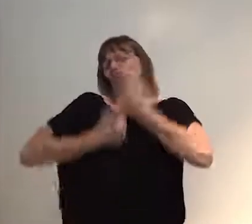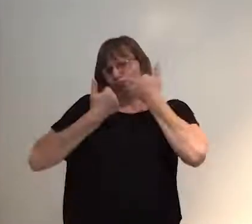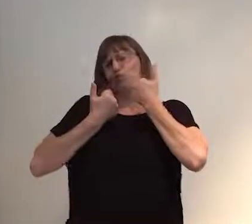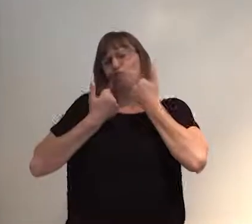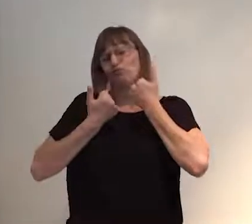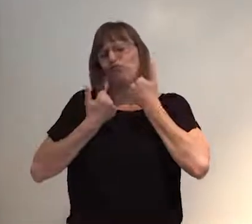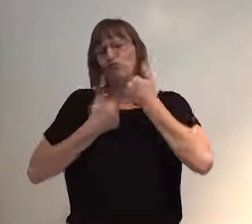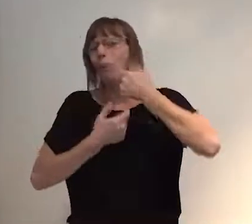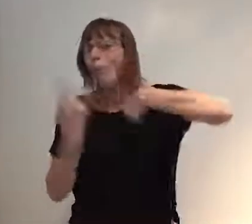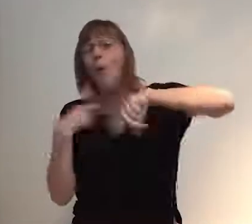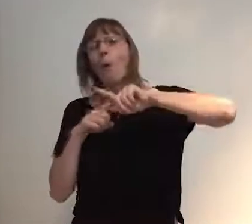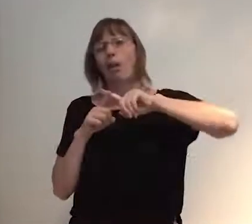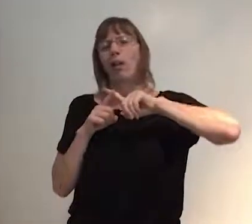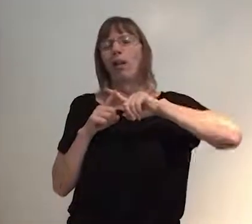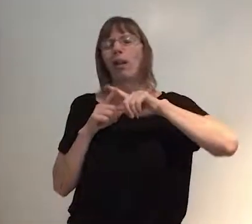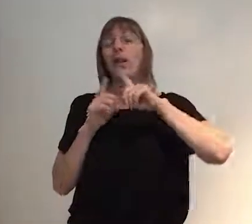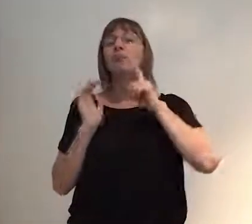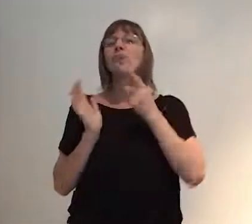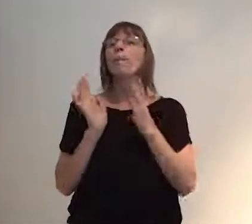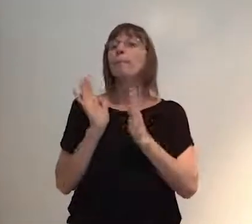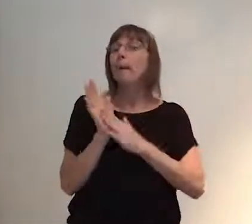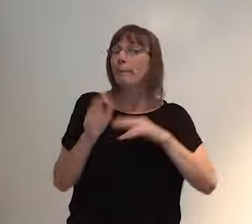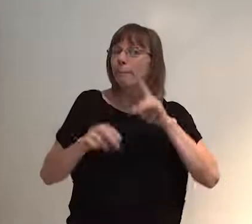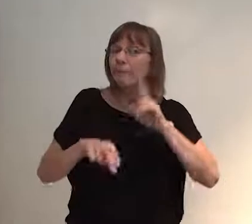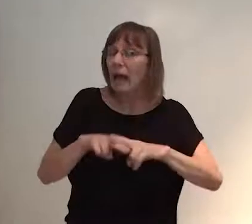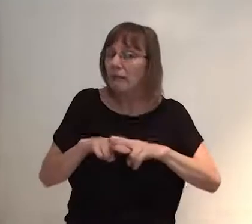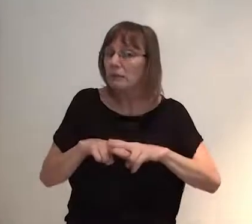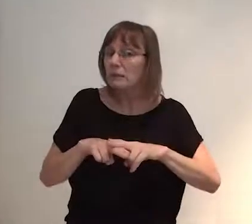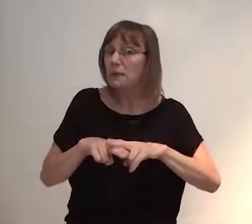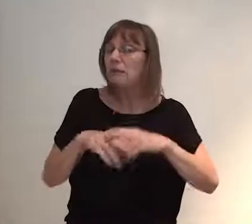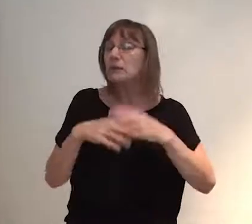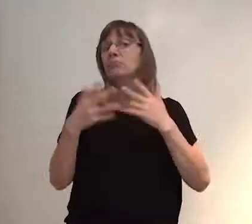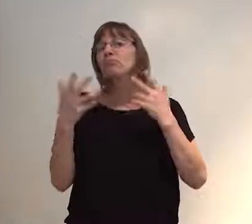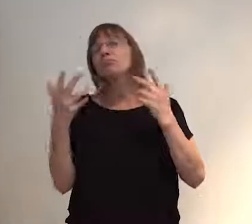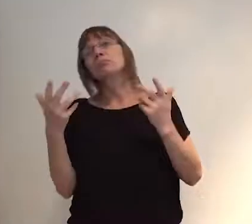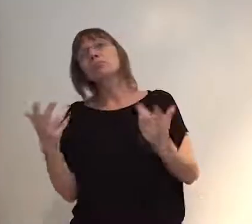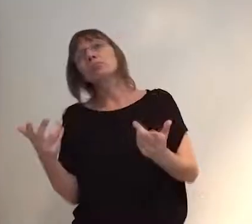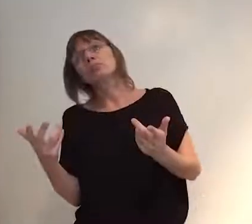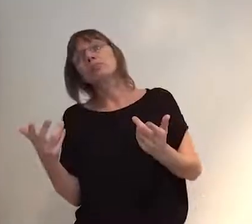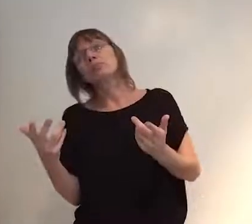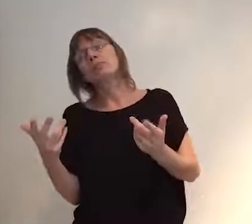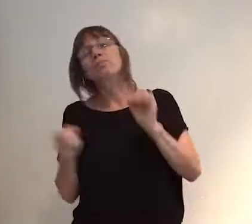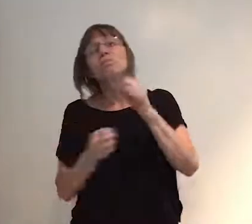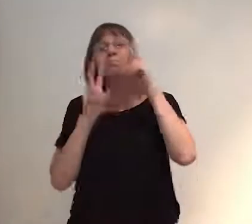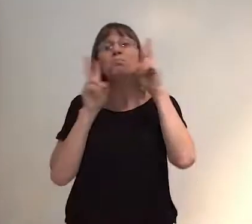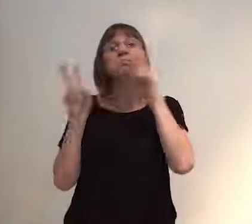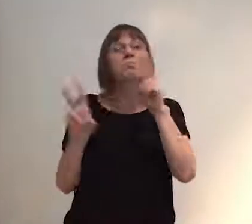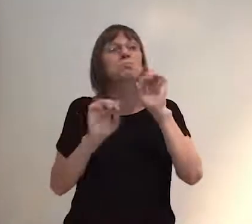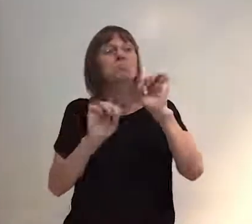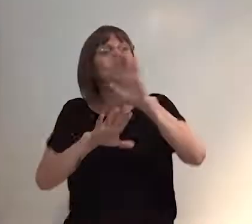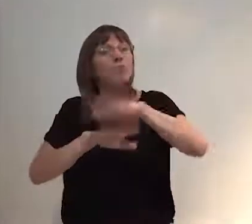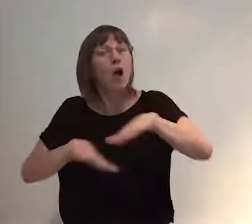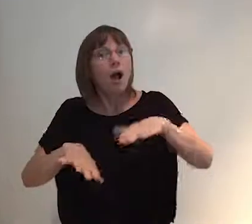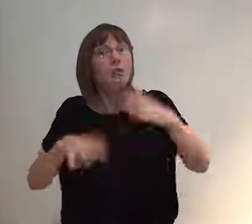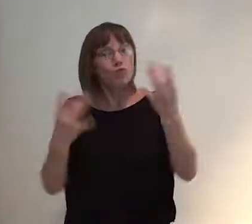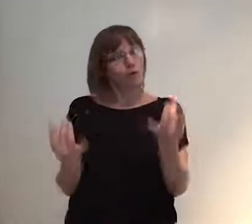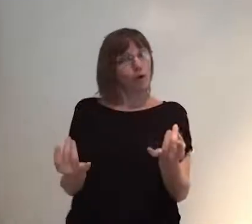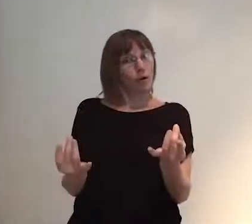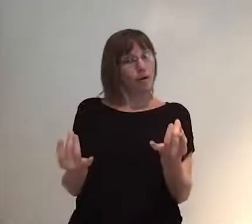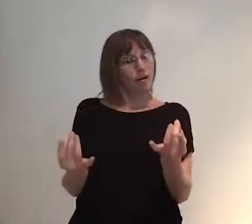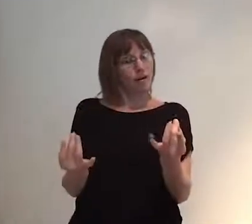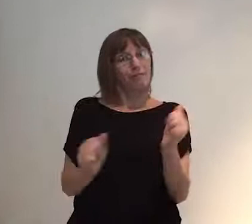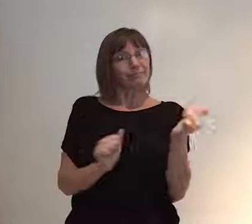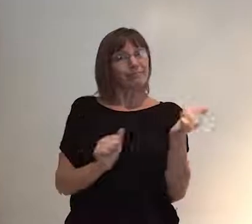such a good time had by all. So if it's mums and dads out there and you're watching your child doing this